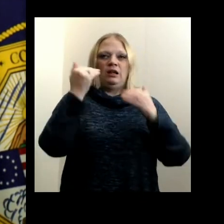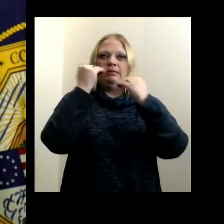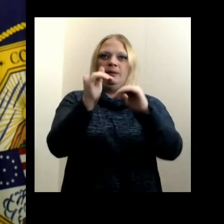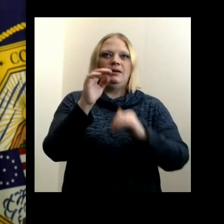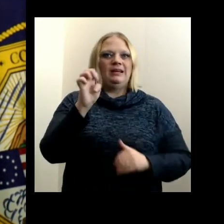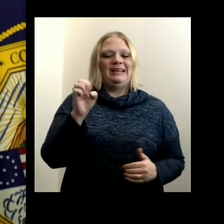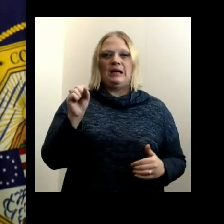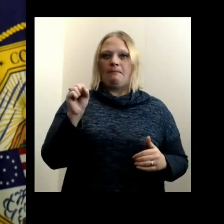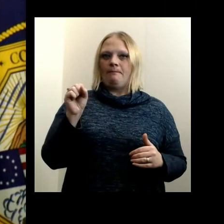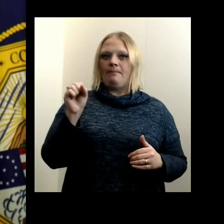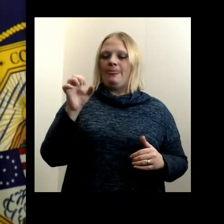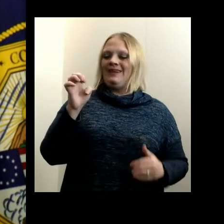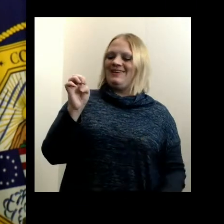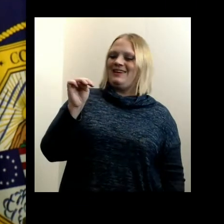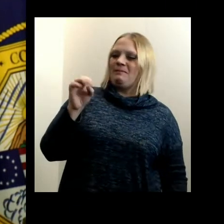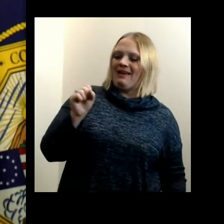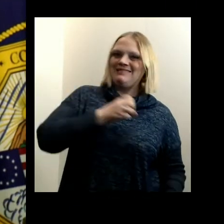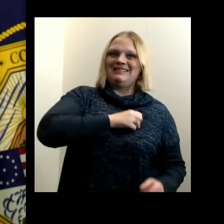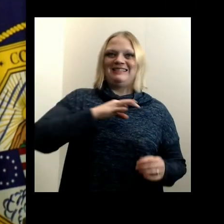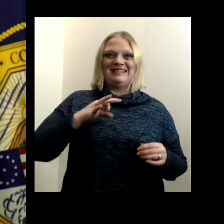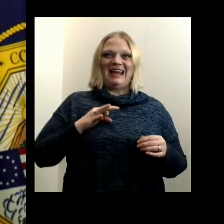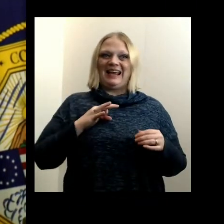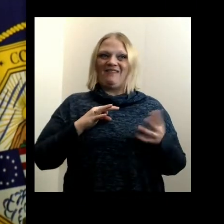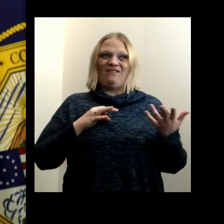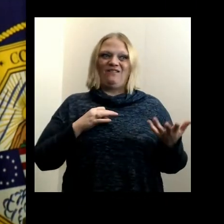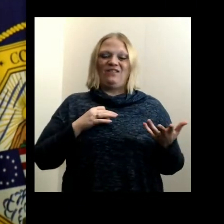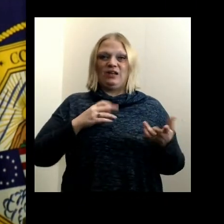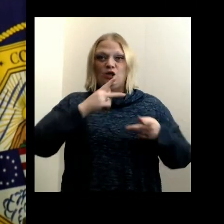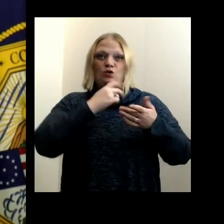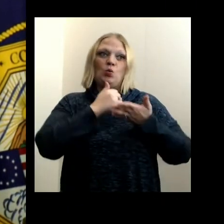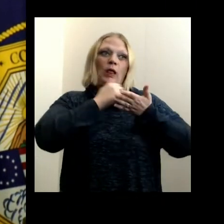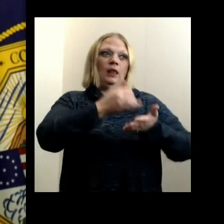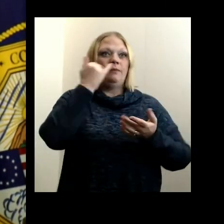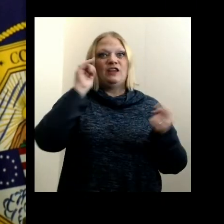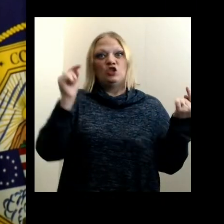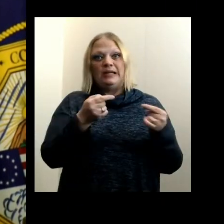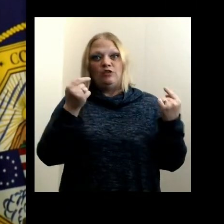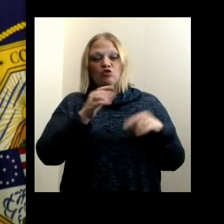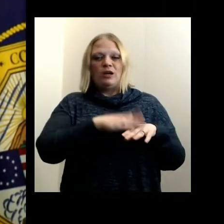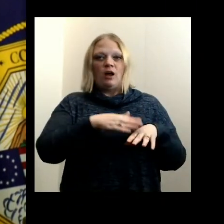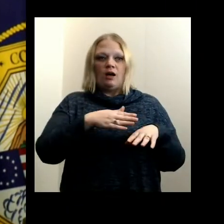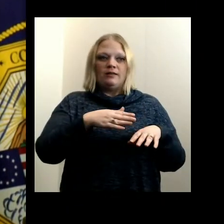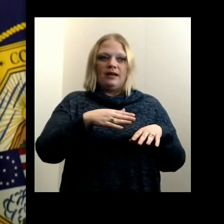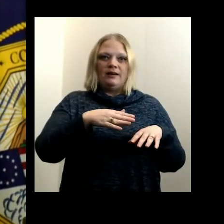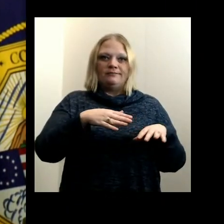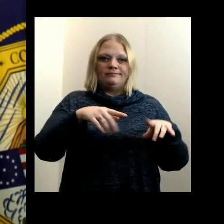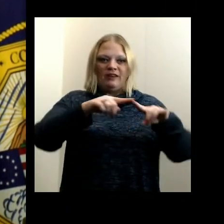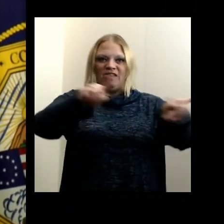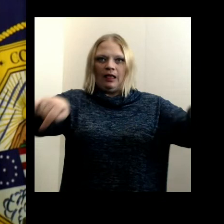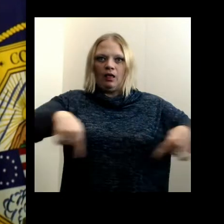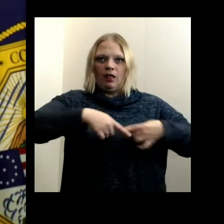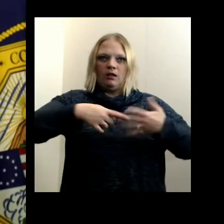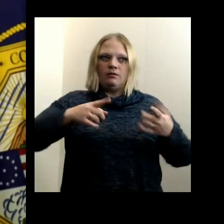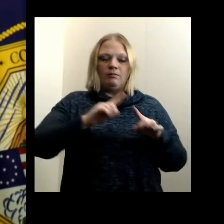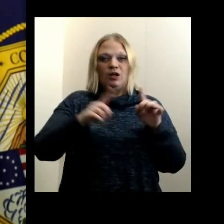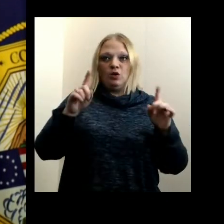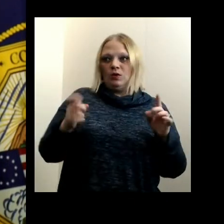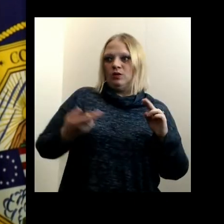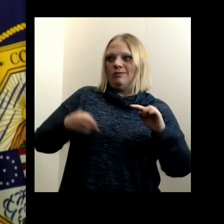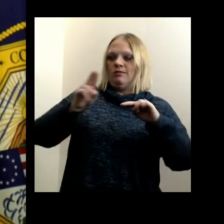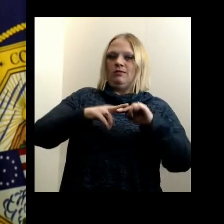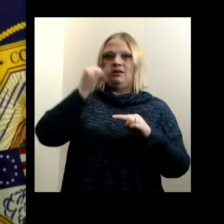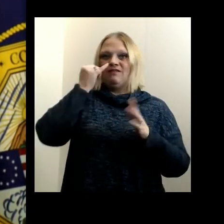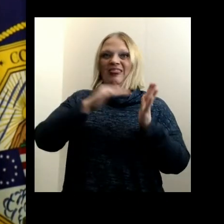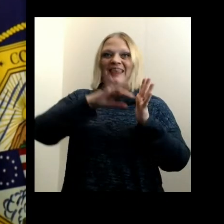staff now, staff just to help in case there's an injury on the field, but of course you have to have increased EMS staff there when you have thousands